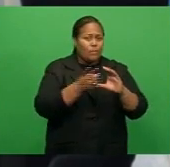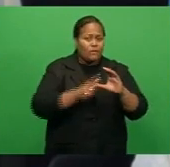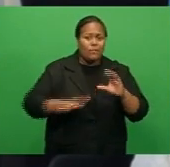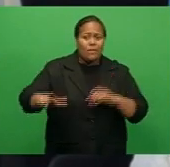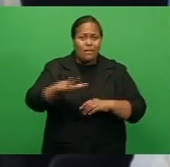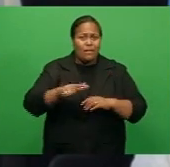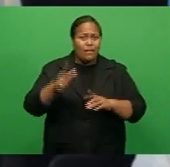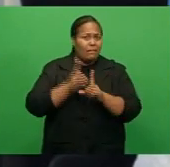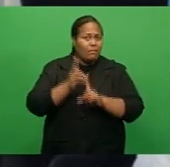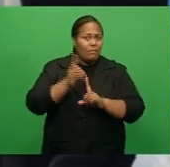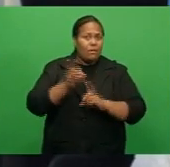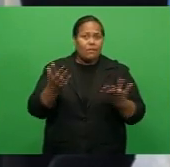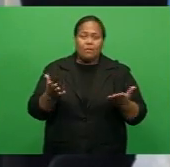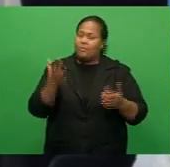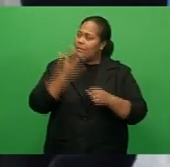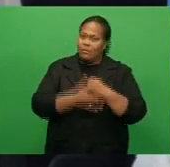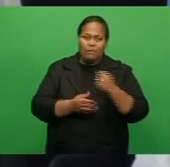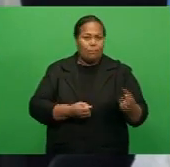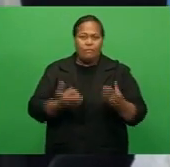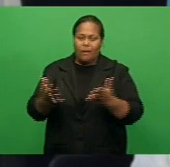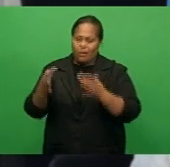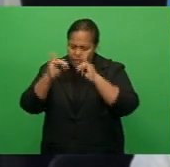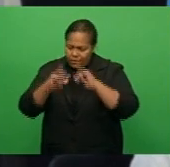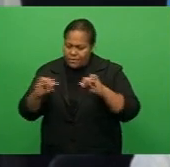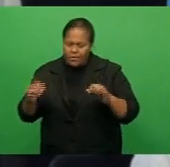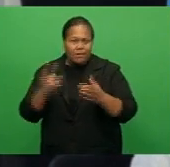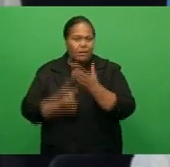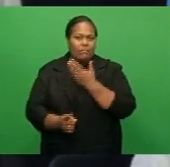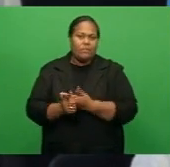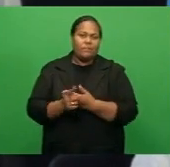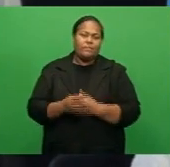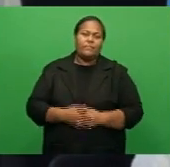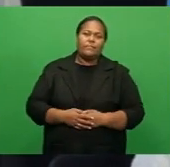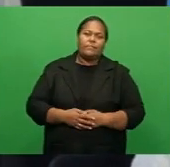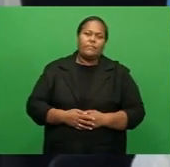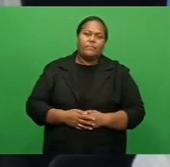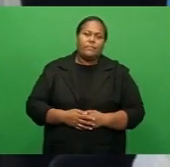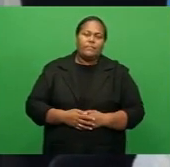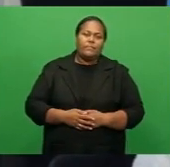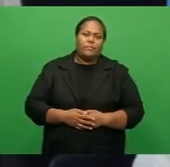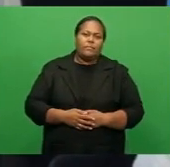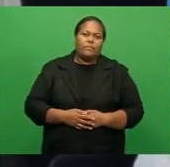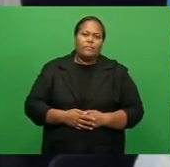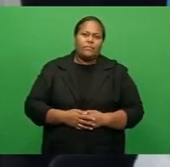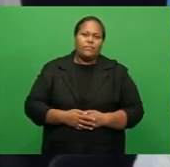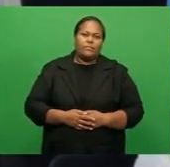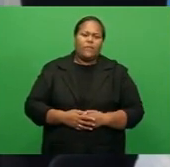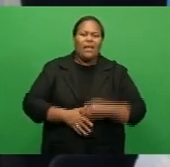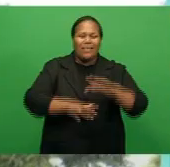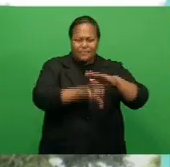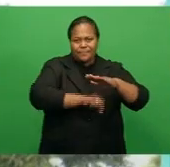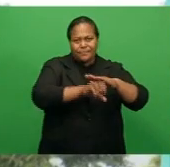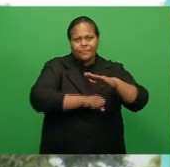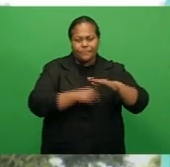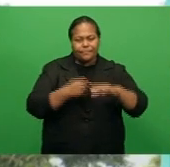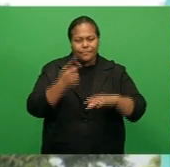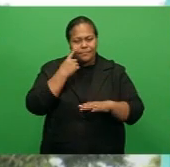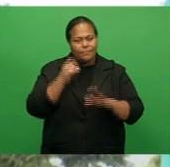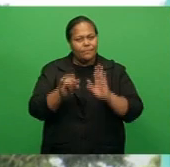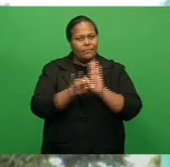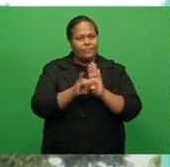were not provided during investigation. Possible cases of suspected fraud and collusion. The